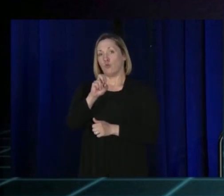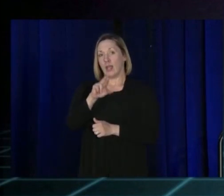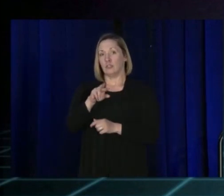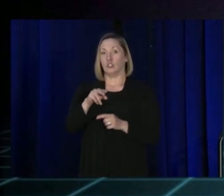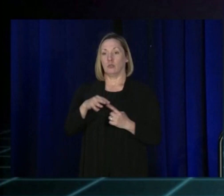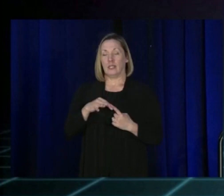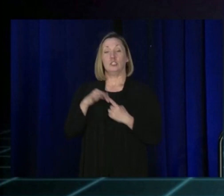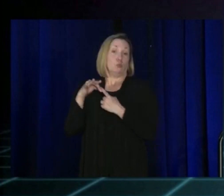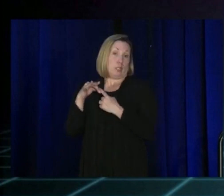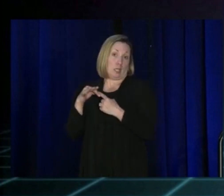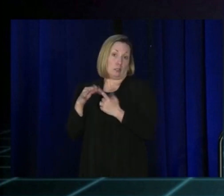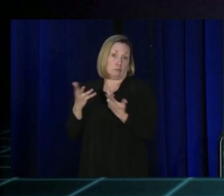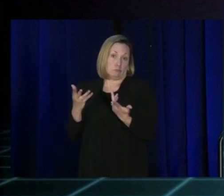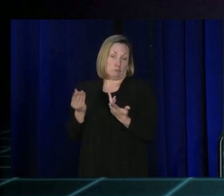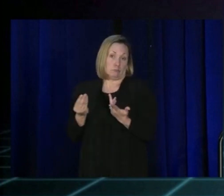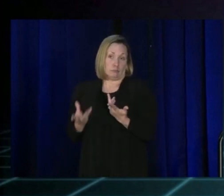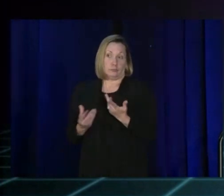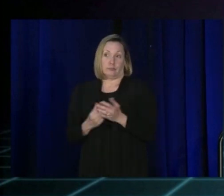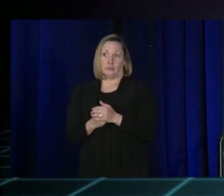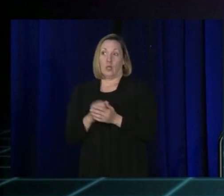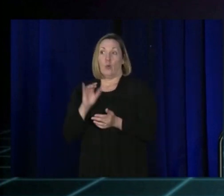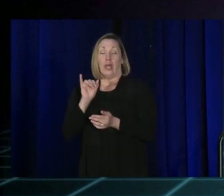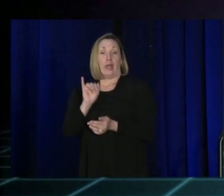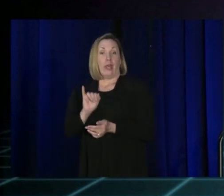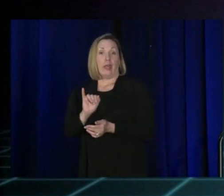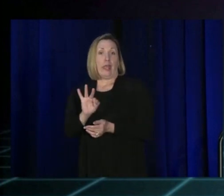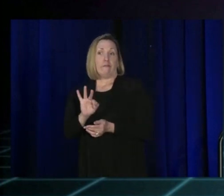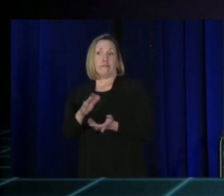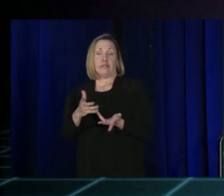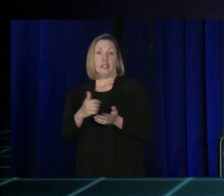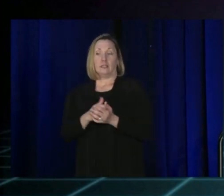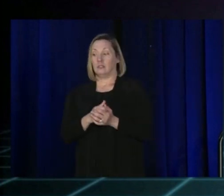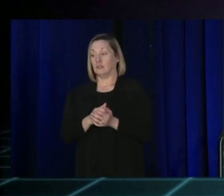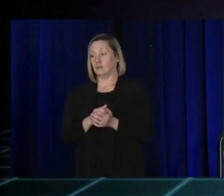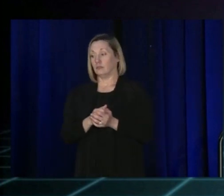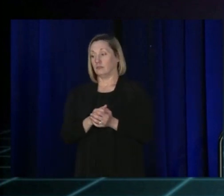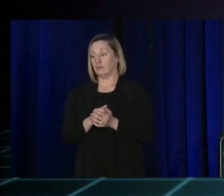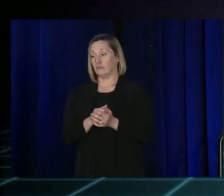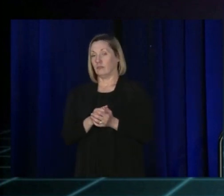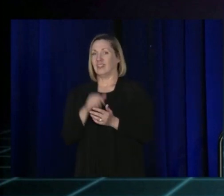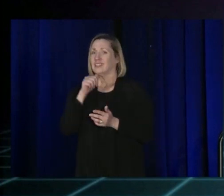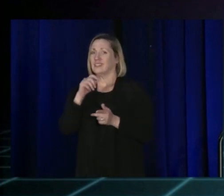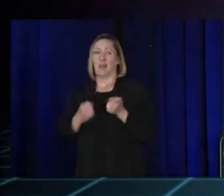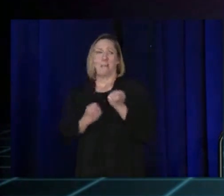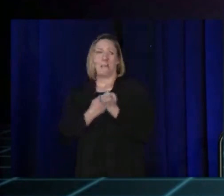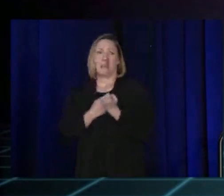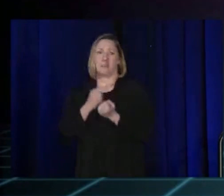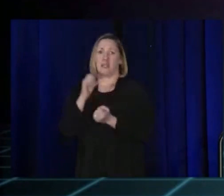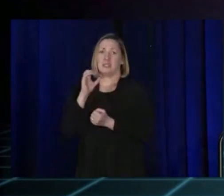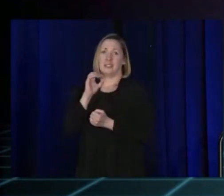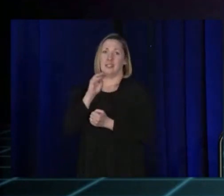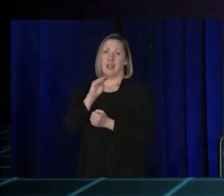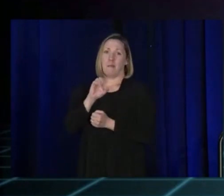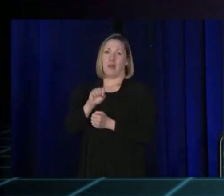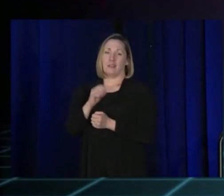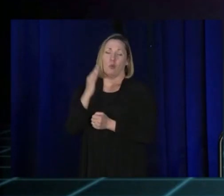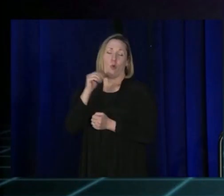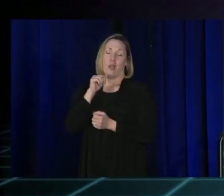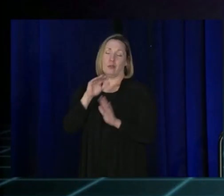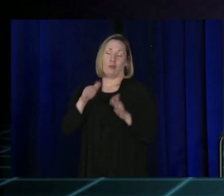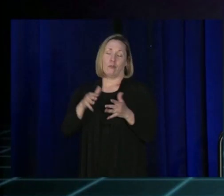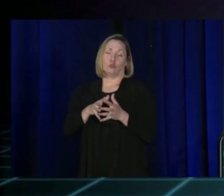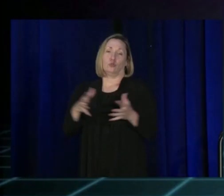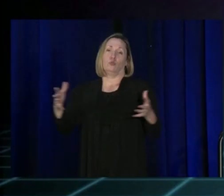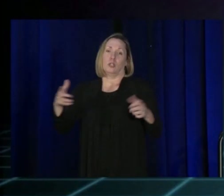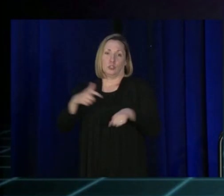was saying. So if, let's say, this isn't backed by CMS because I didn't want to spend that much time working on it,